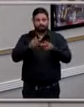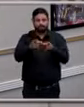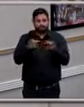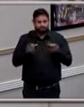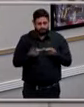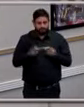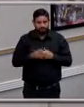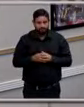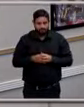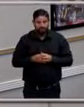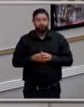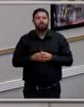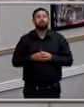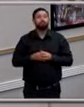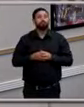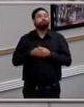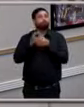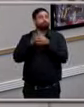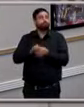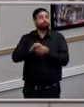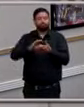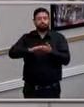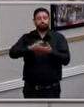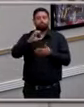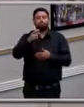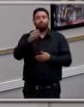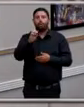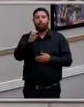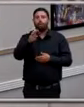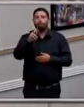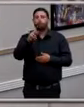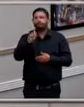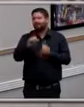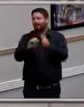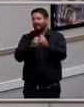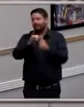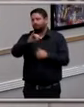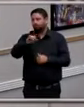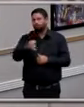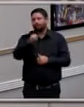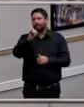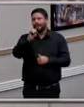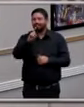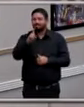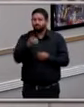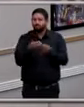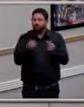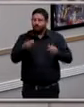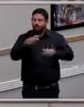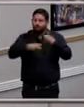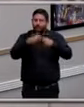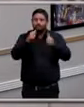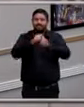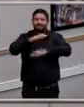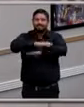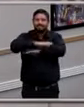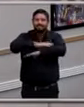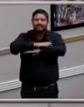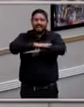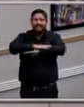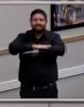more so by their Chromebooks. How is Judson ISD attempting to solve the problem of desk space for